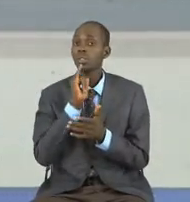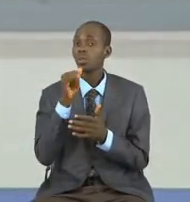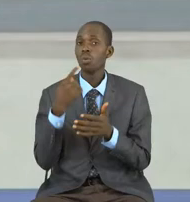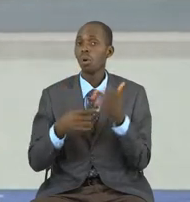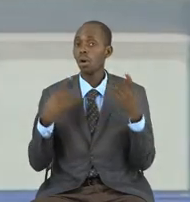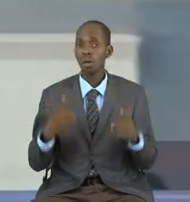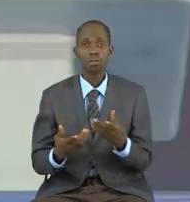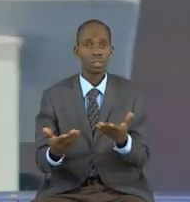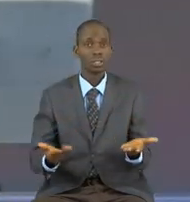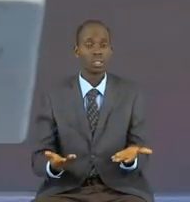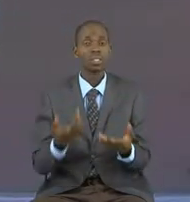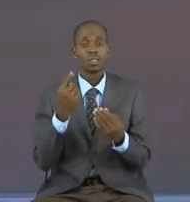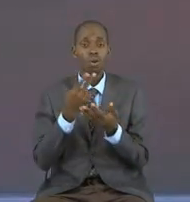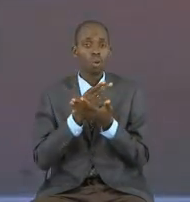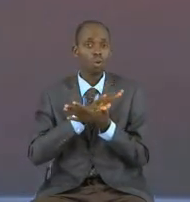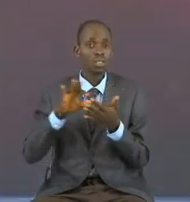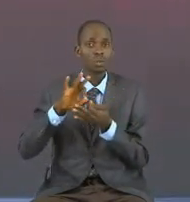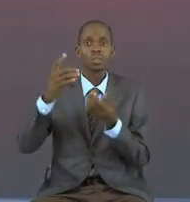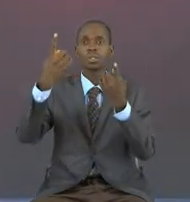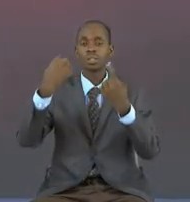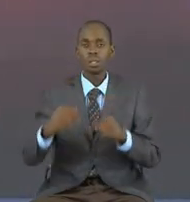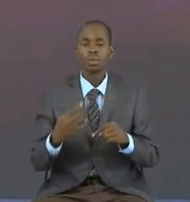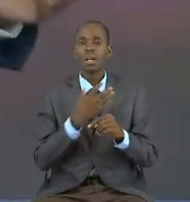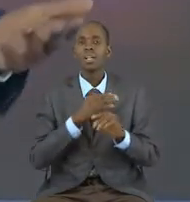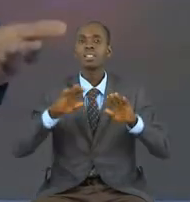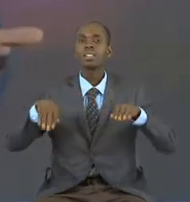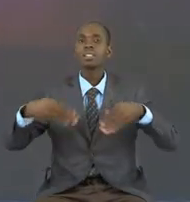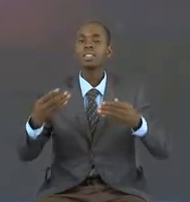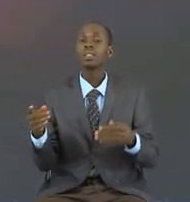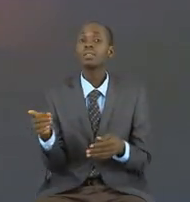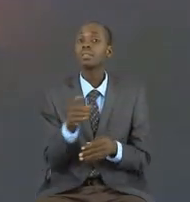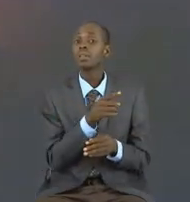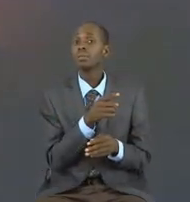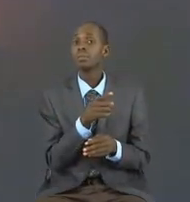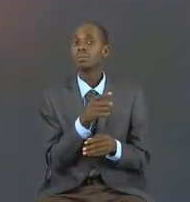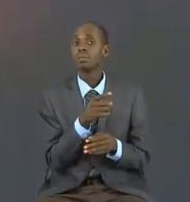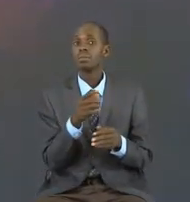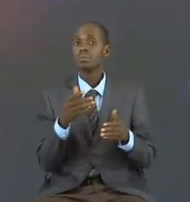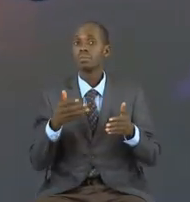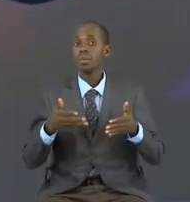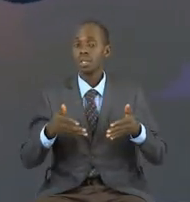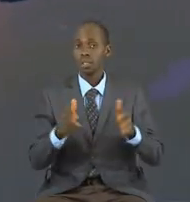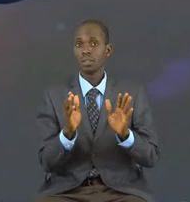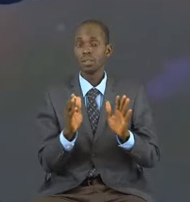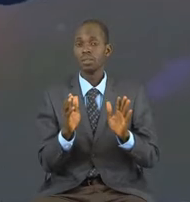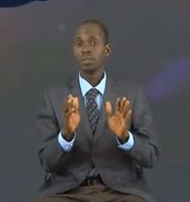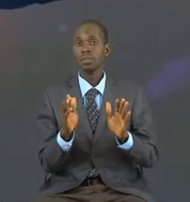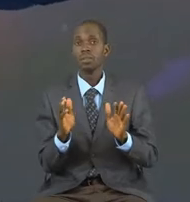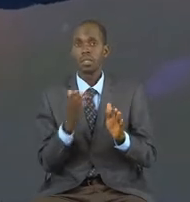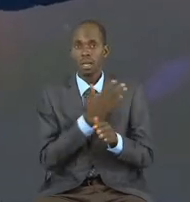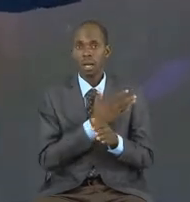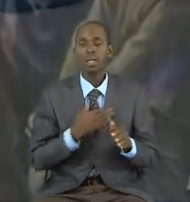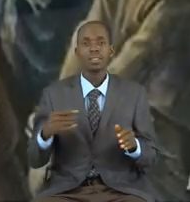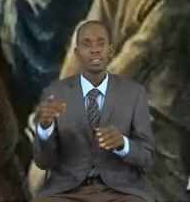Holy Ghost gave them utterance. And as he gave them utterance, and they began to speak, and